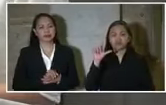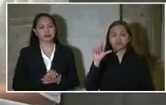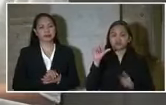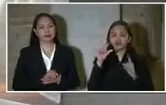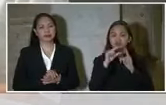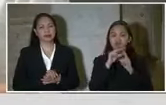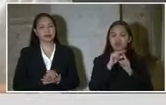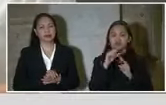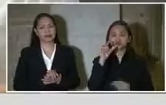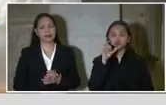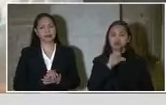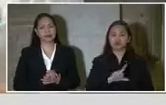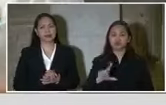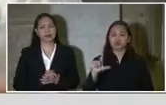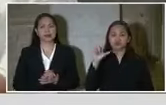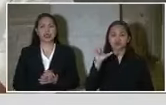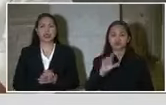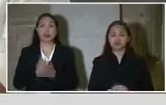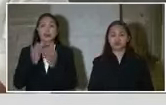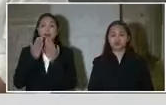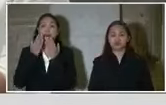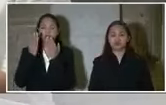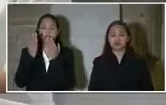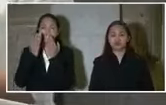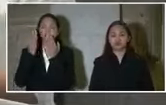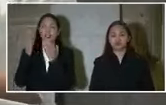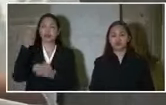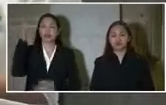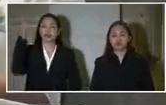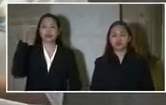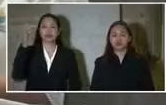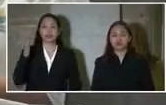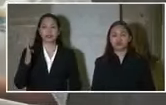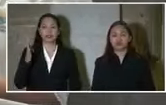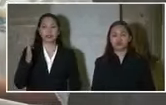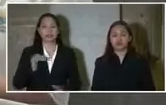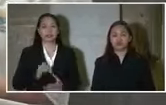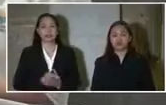The word of the Lord. Thanks be to God.